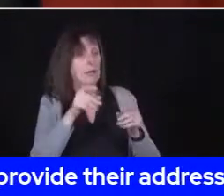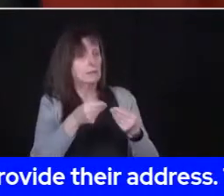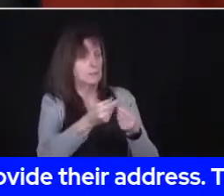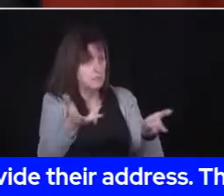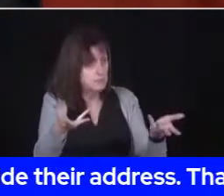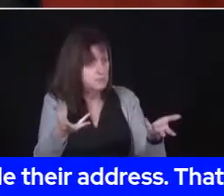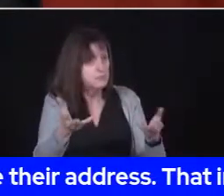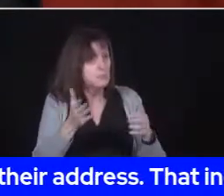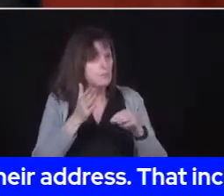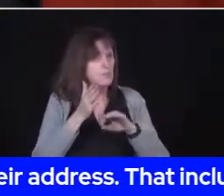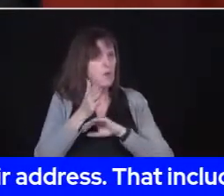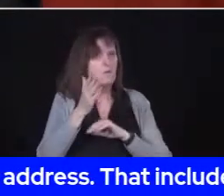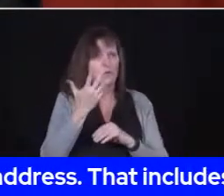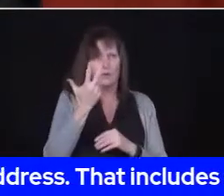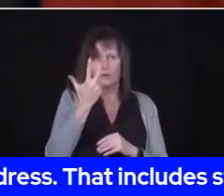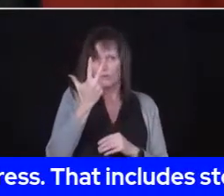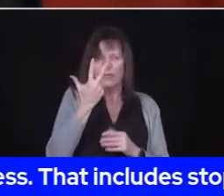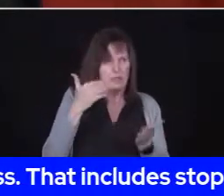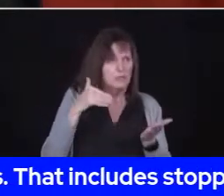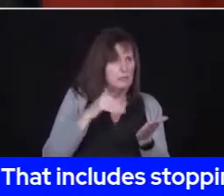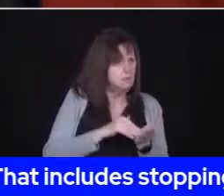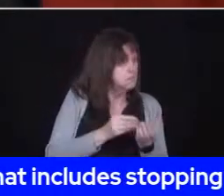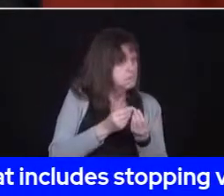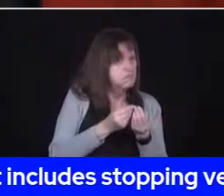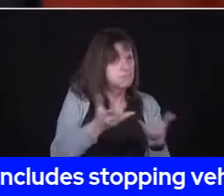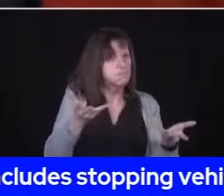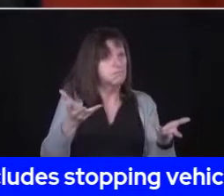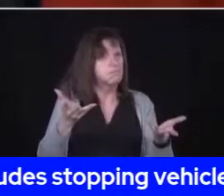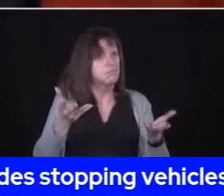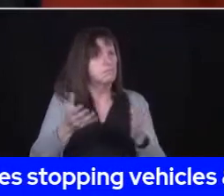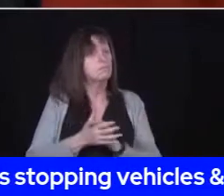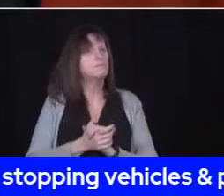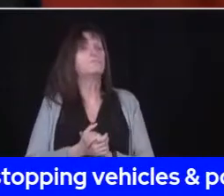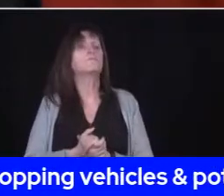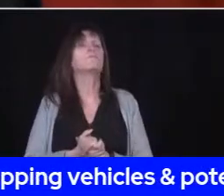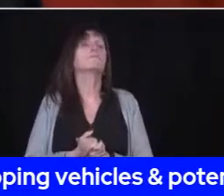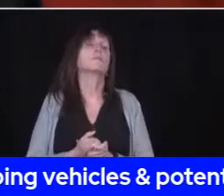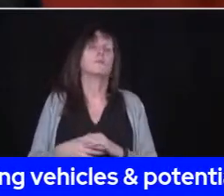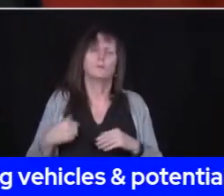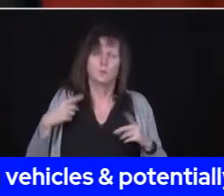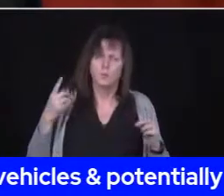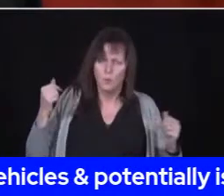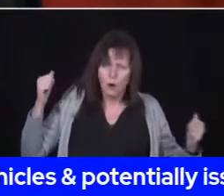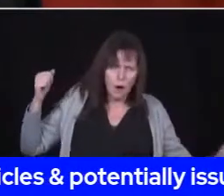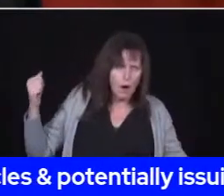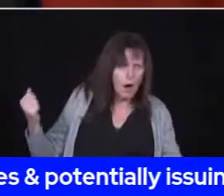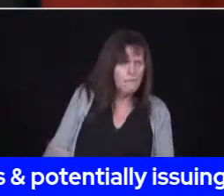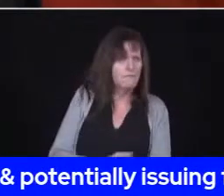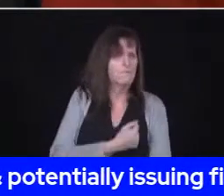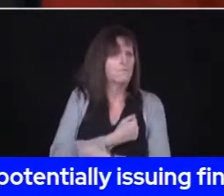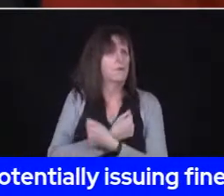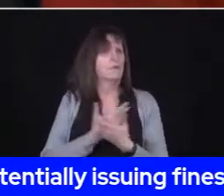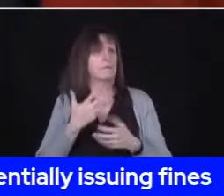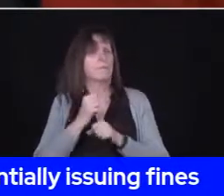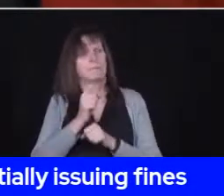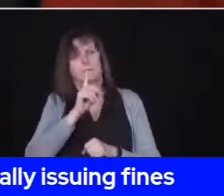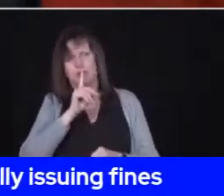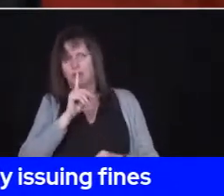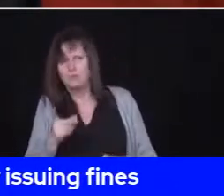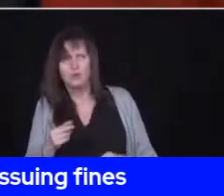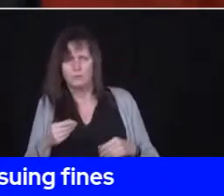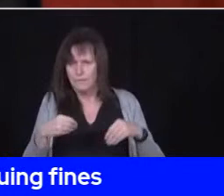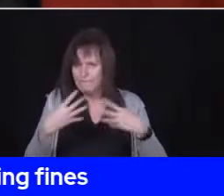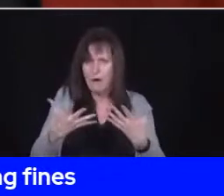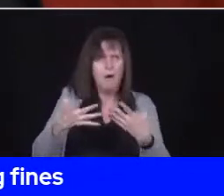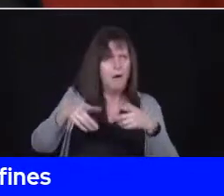It's probably higher by now. We're doing everything possible to make sure that we test people. I'm going to pass it